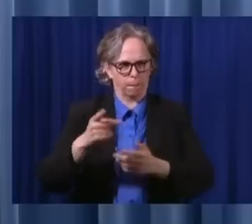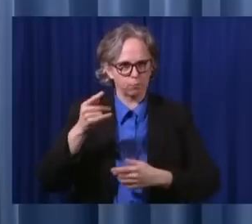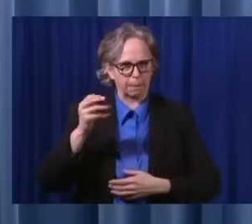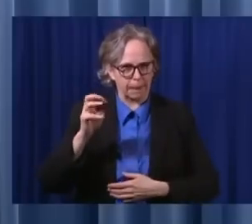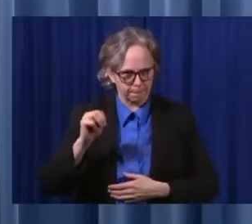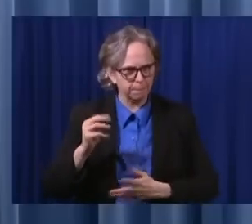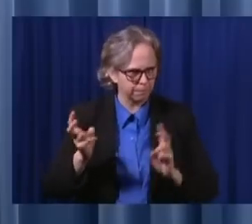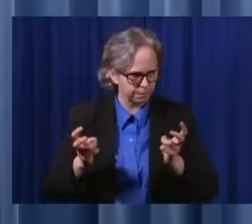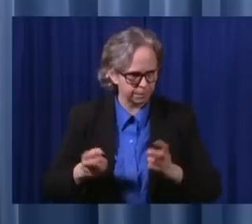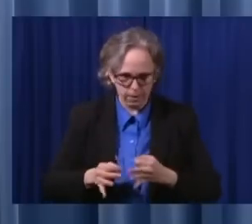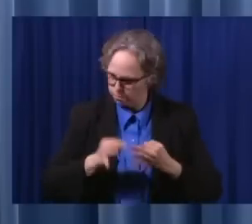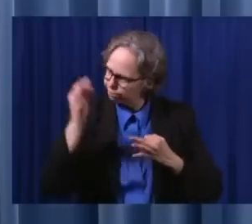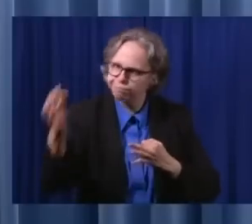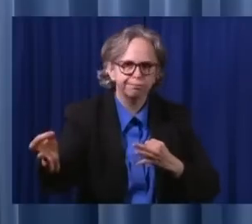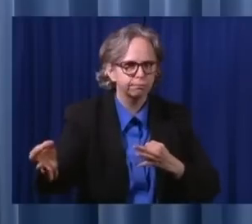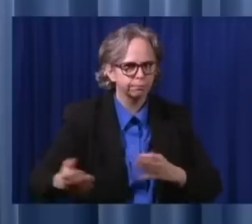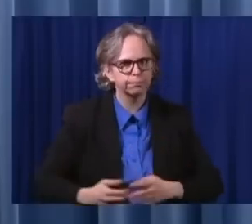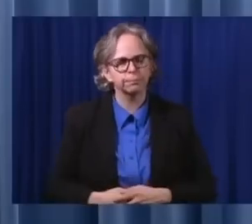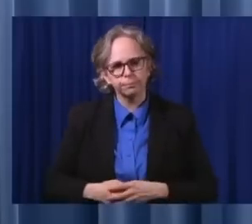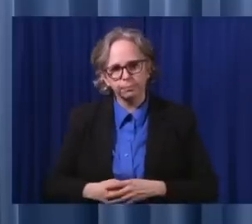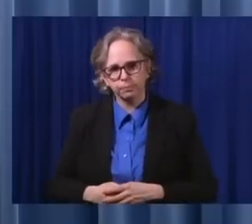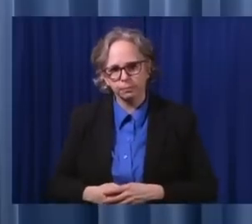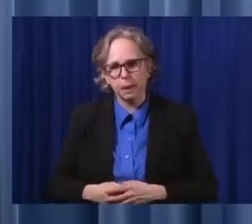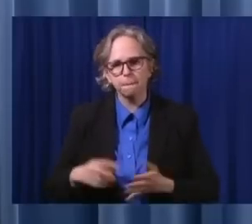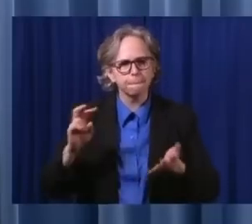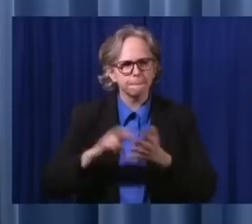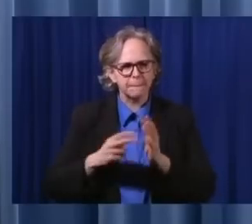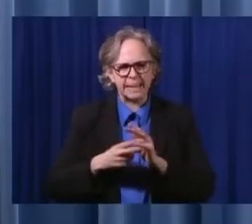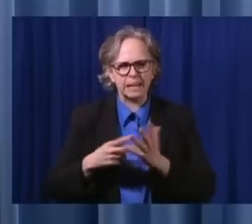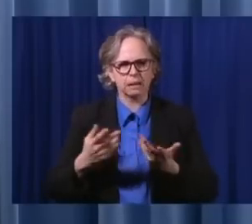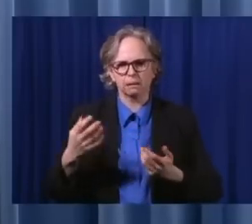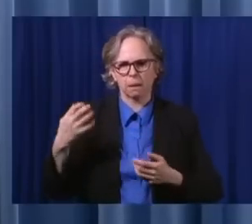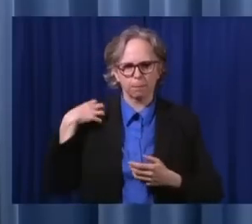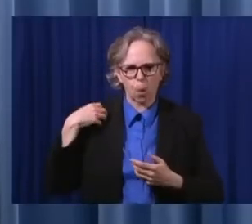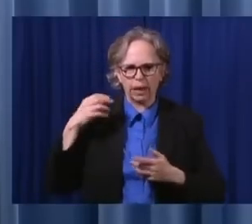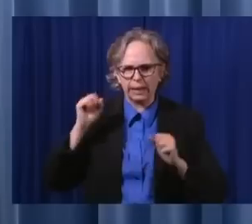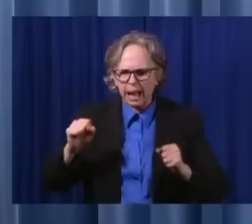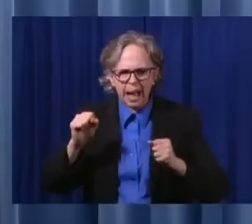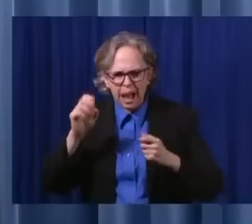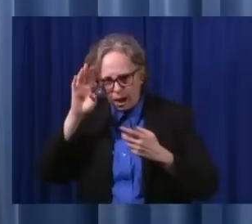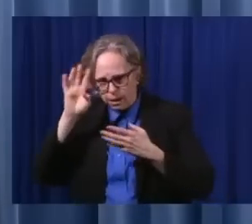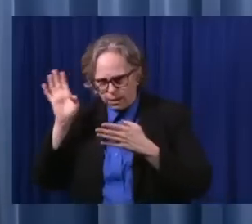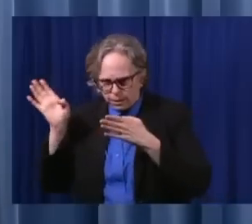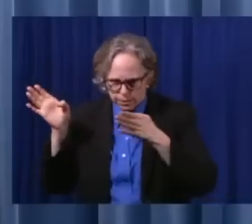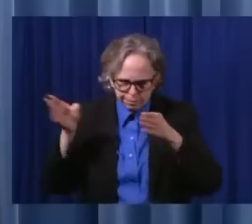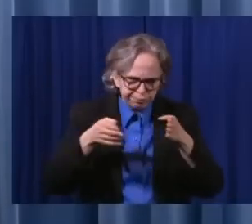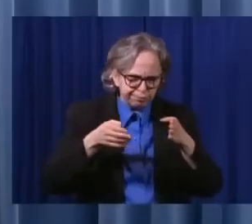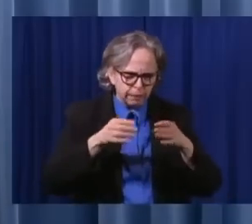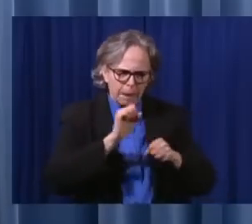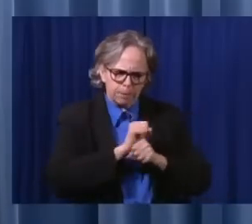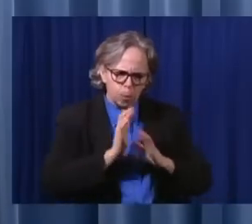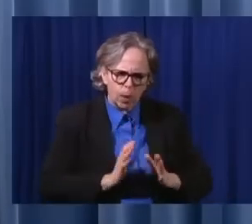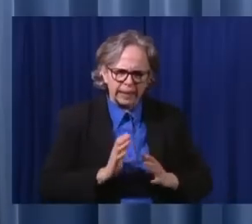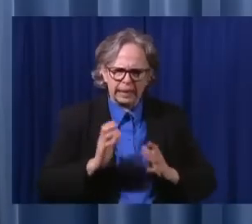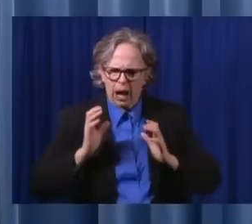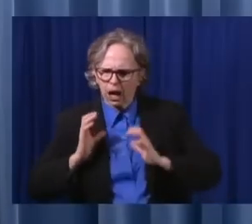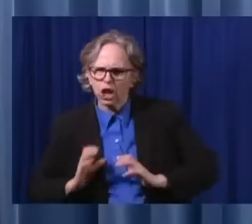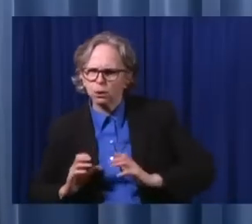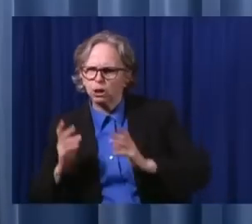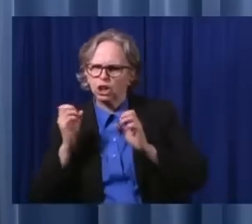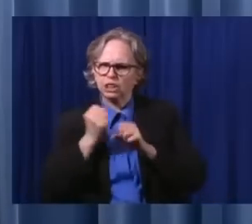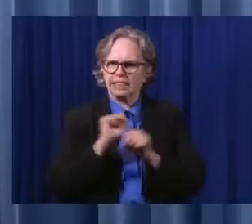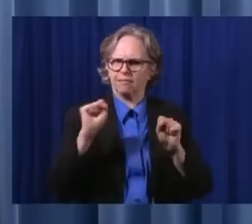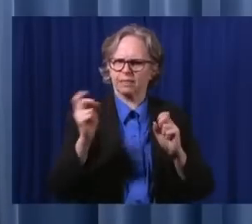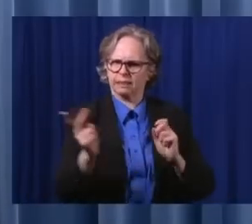can continue to focus on the safety and well-being of their employees and their customers. This is another step that BWC has taken to try